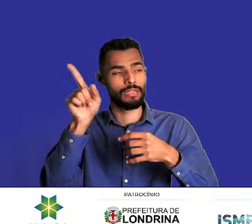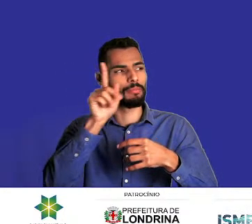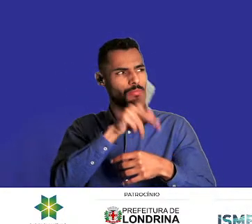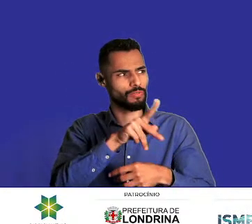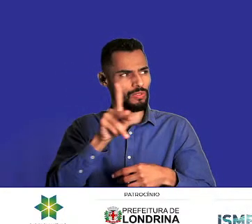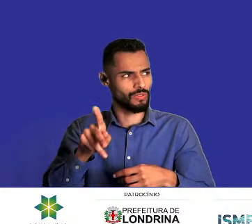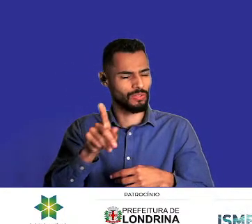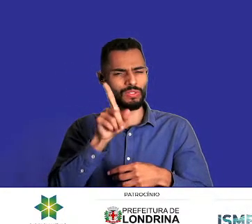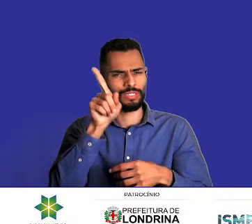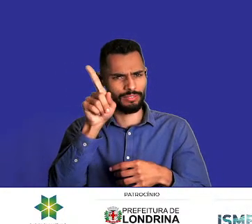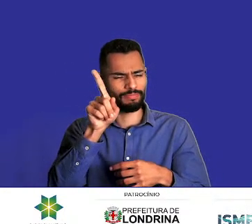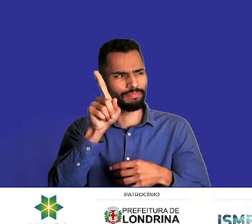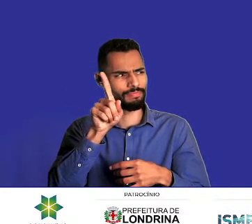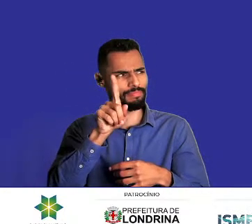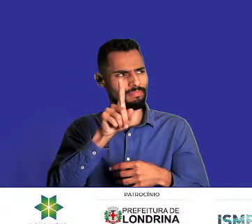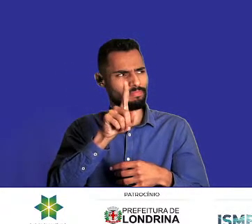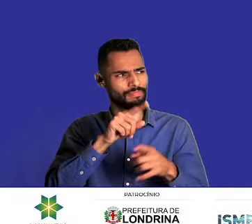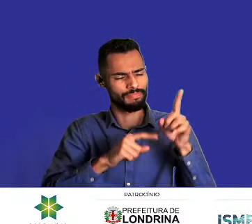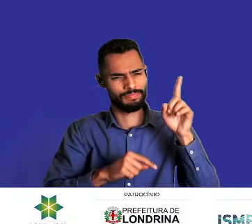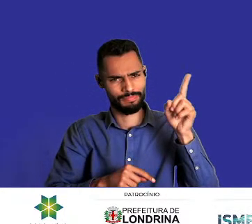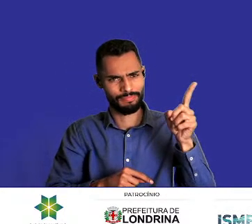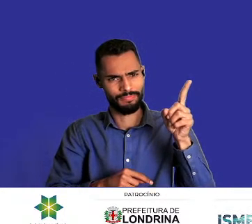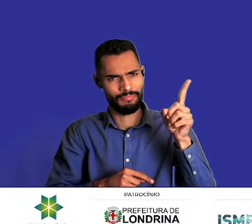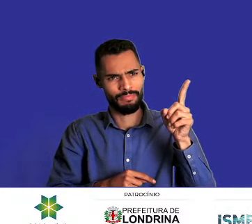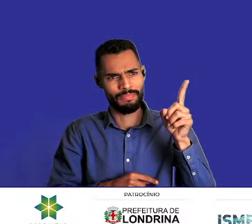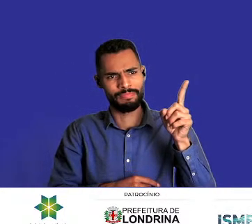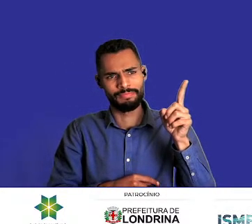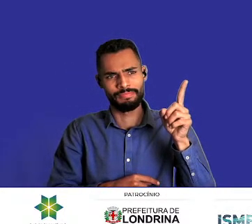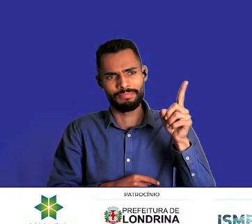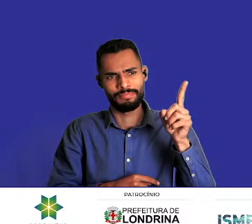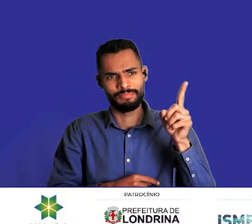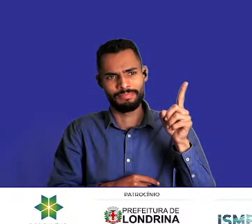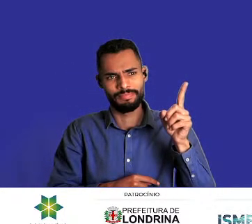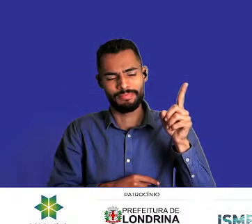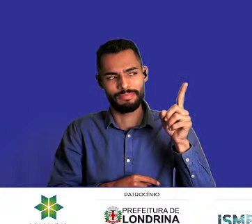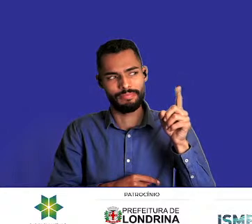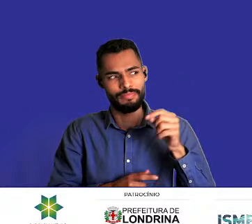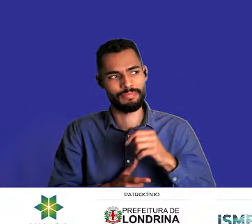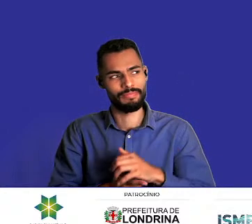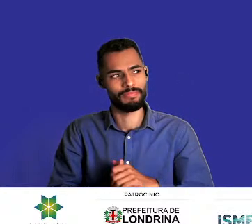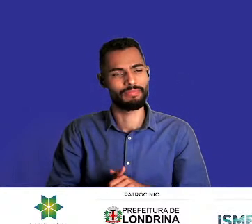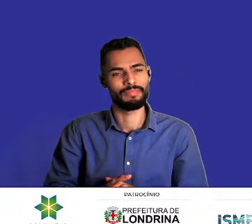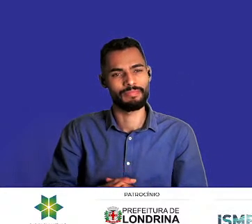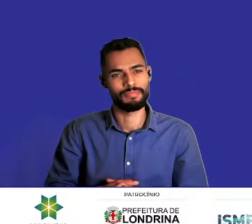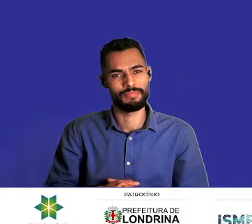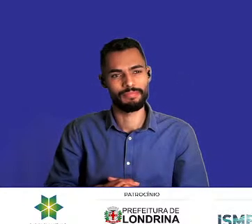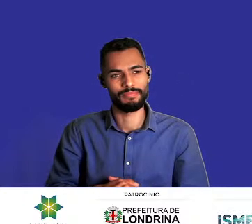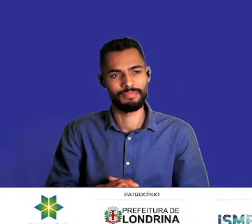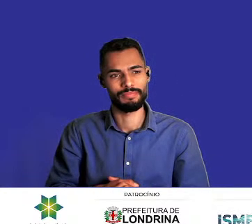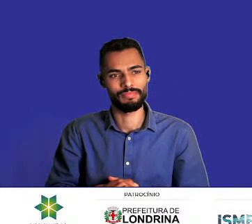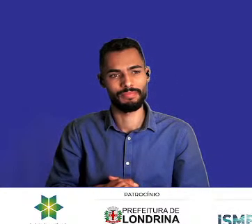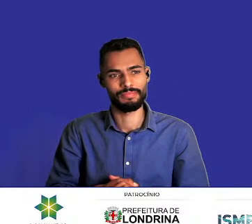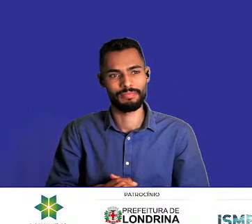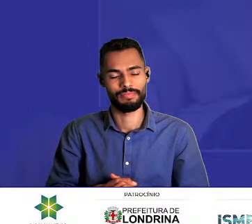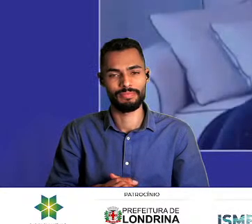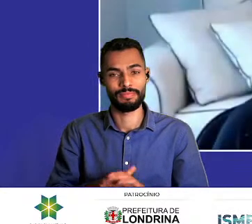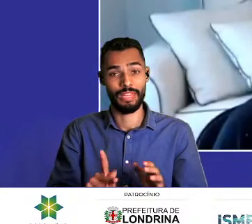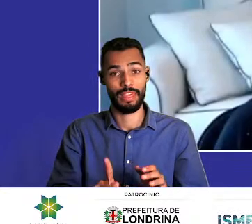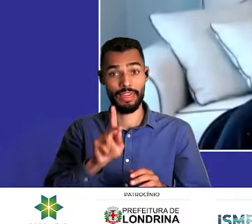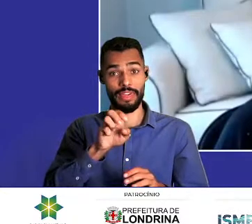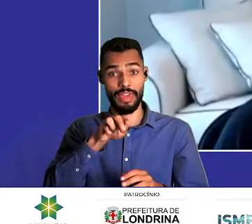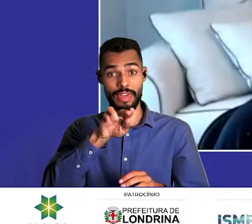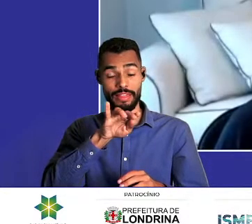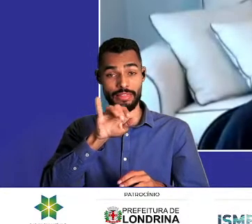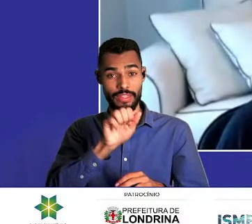Cooperative University of Kenya. Trained as a performer educator, Professor Acuno is